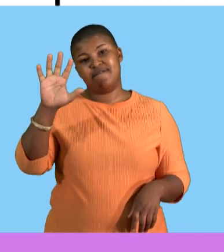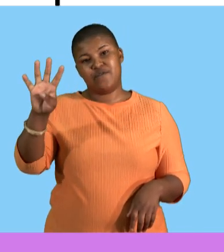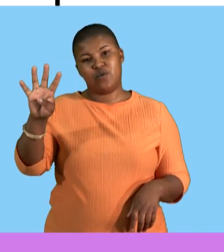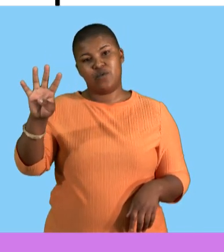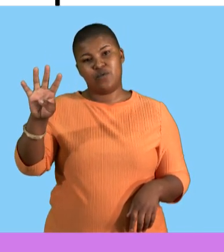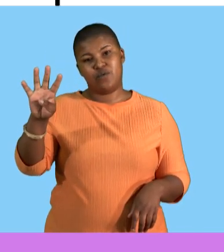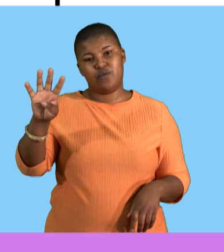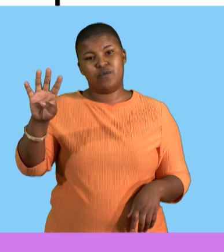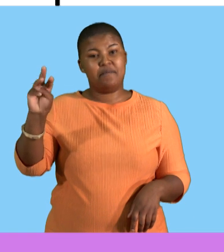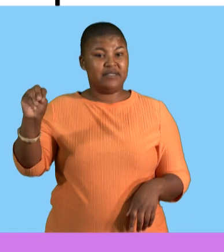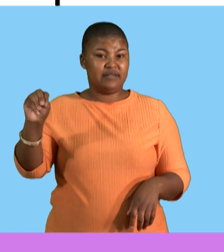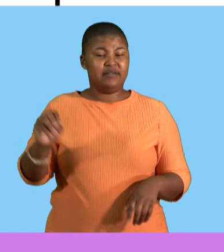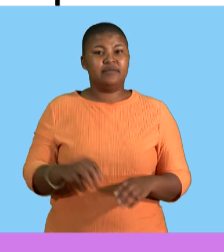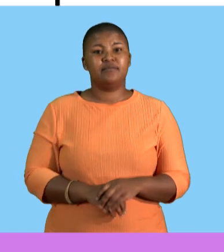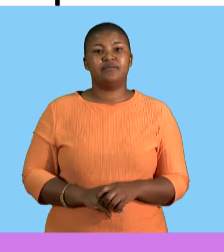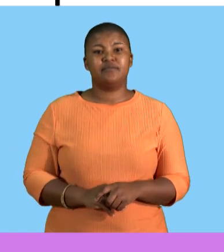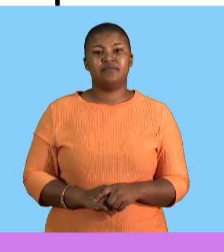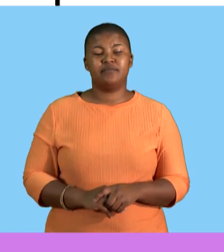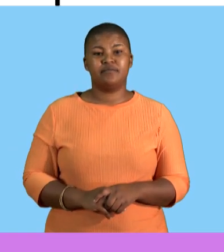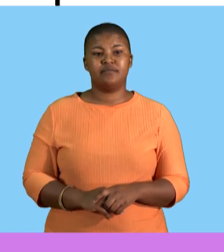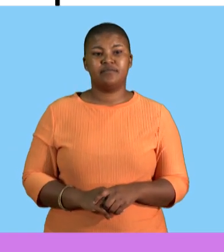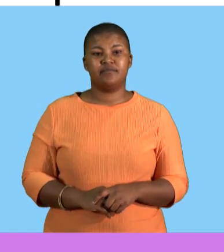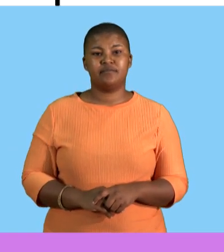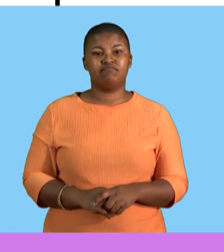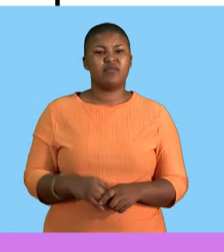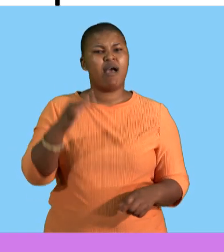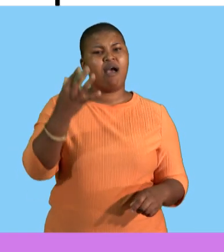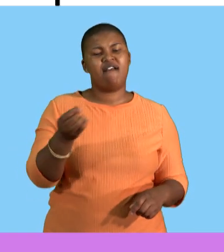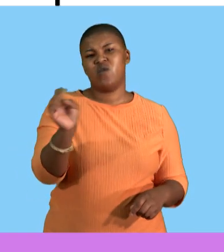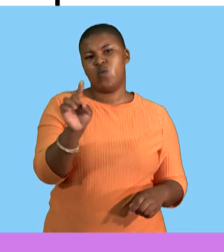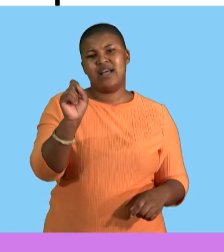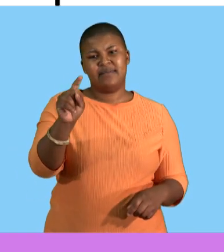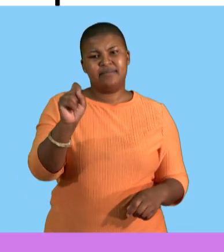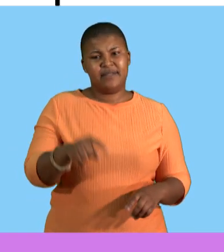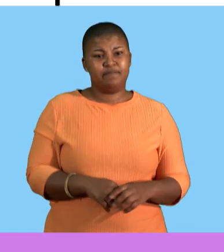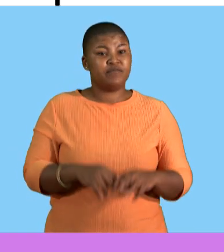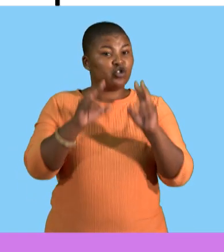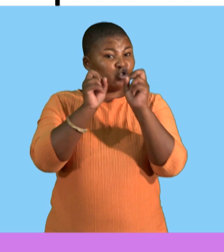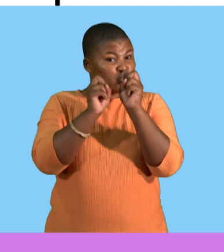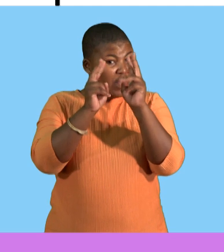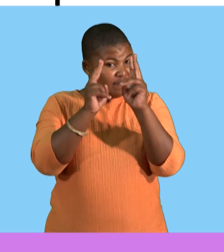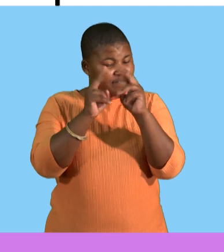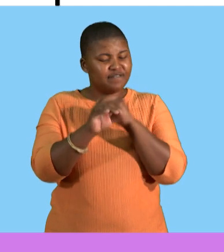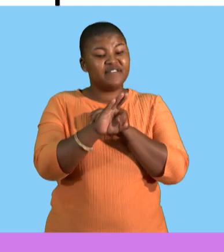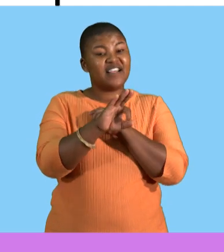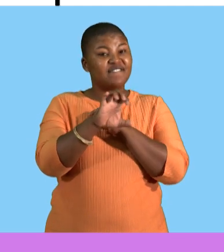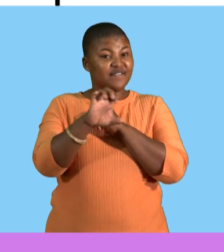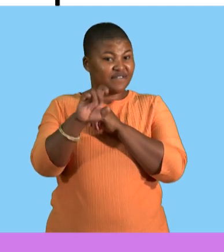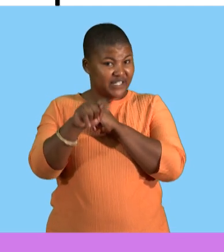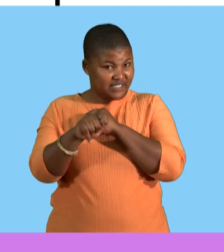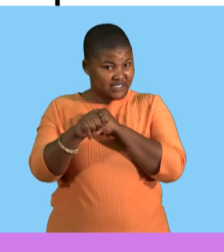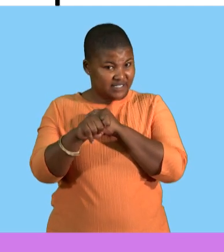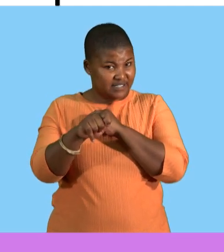0,0254 meters. So what are we having? We have got 12 feet